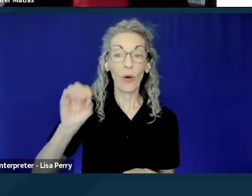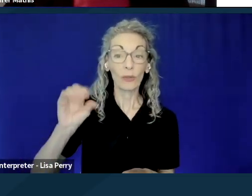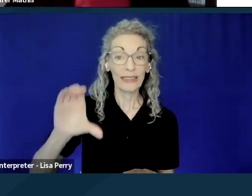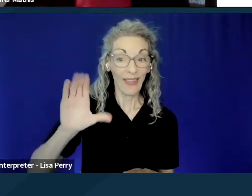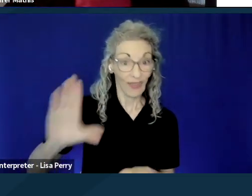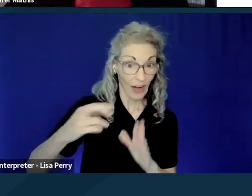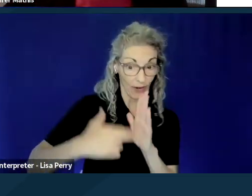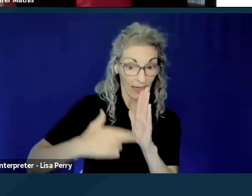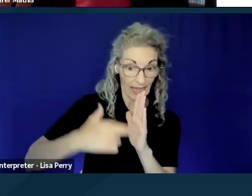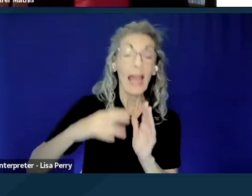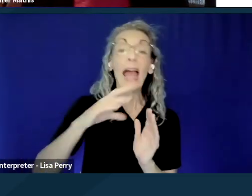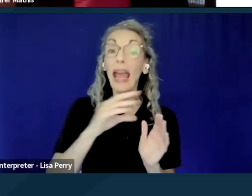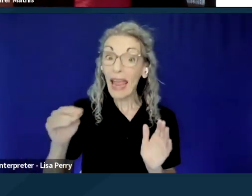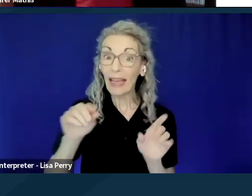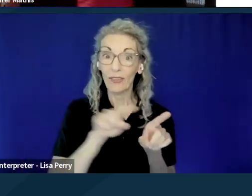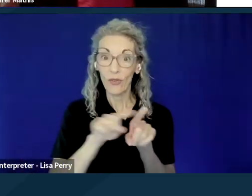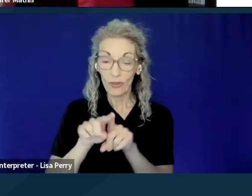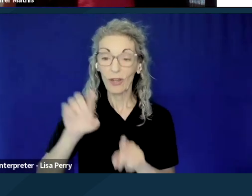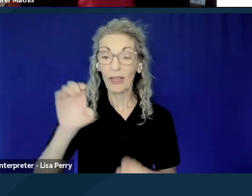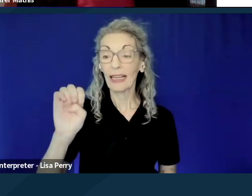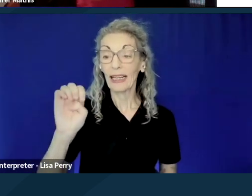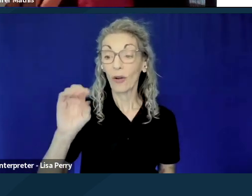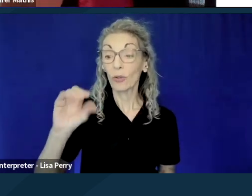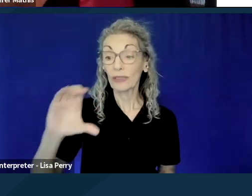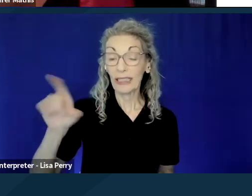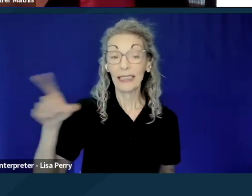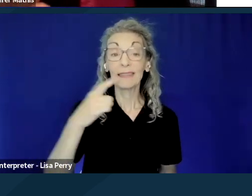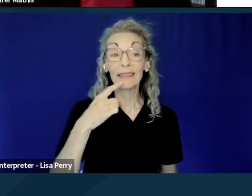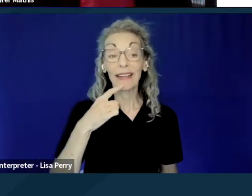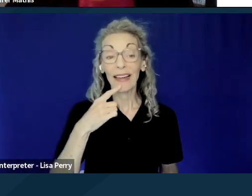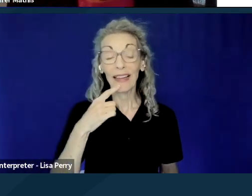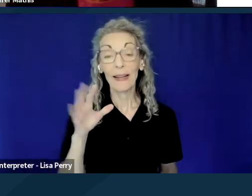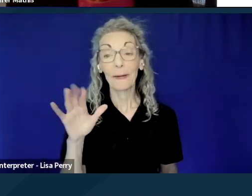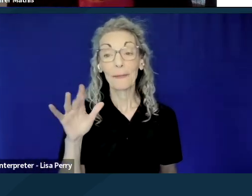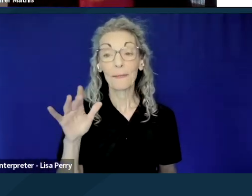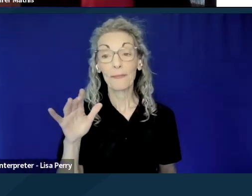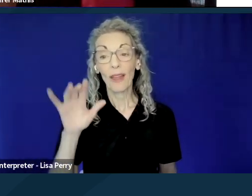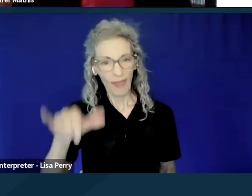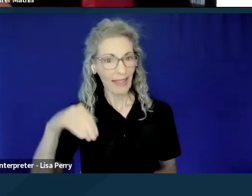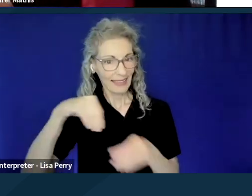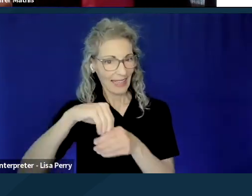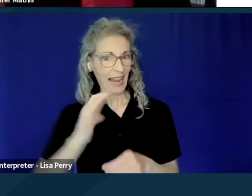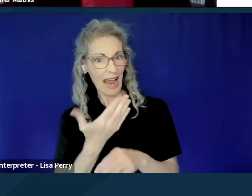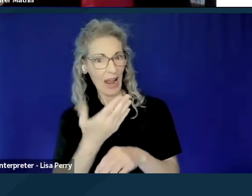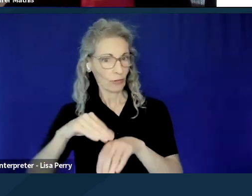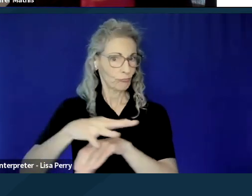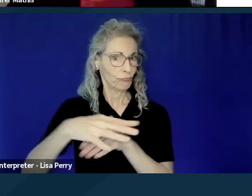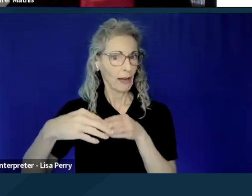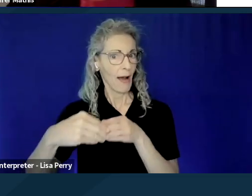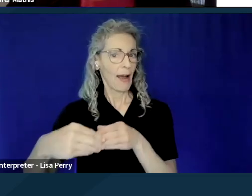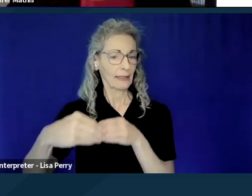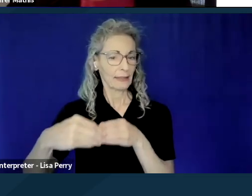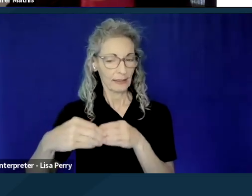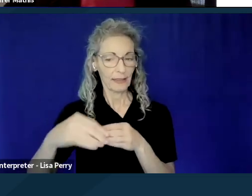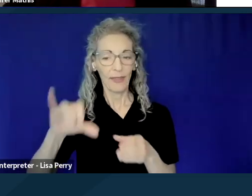the EEOC had said it is it's in our guidance that we